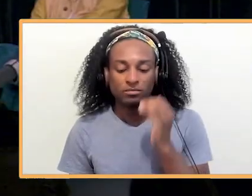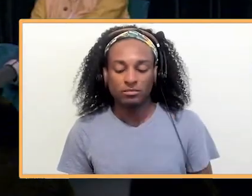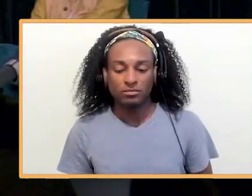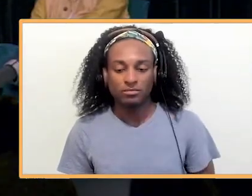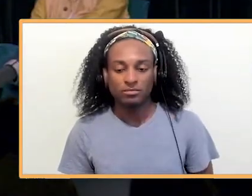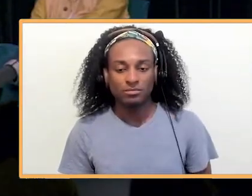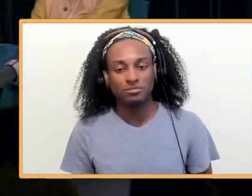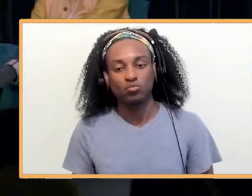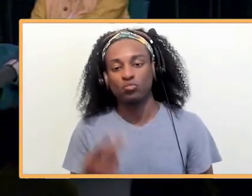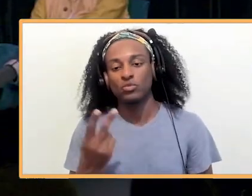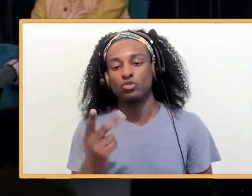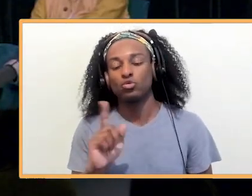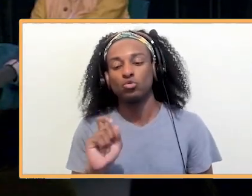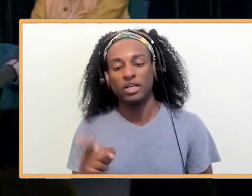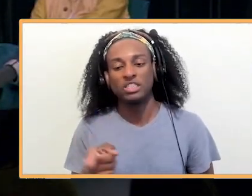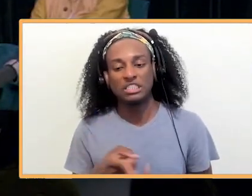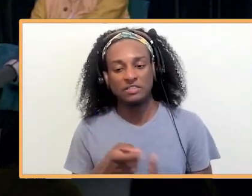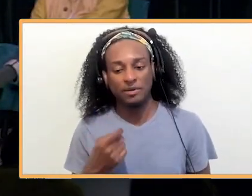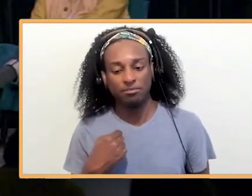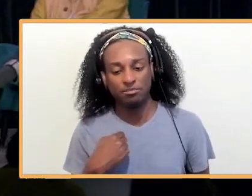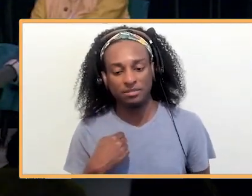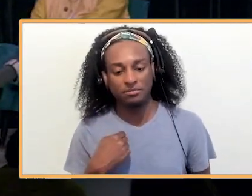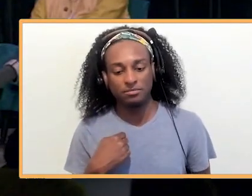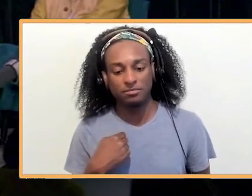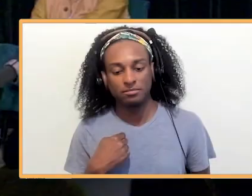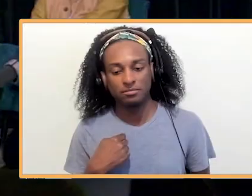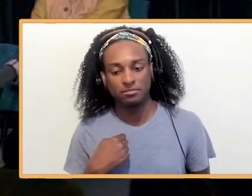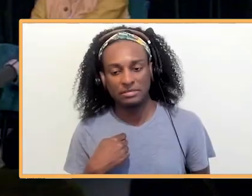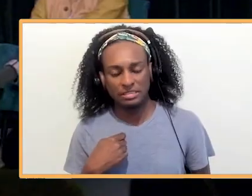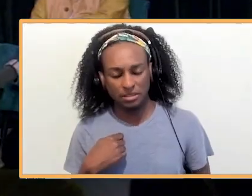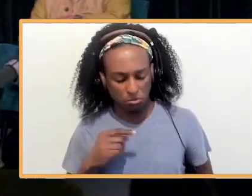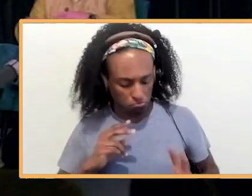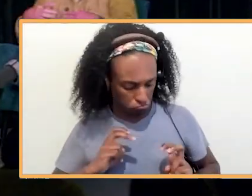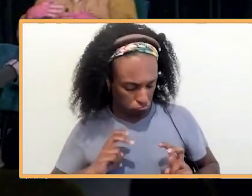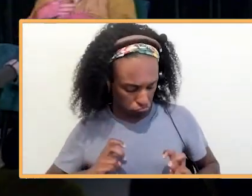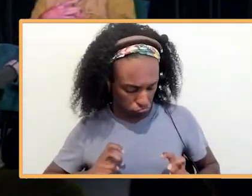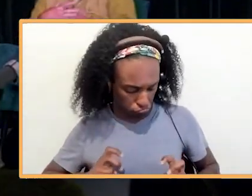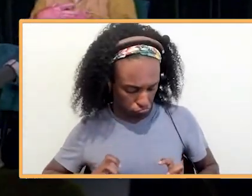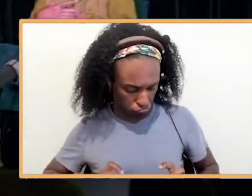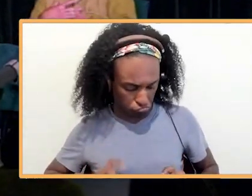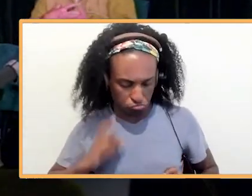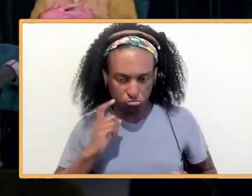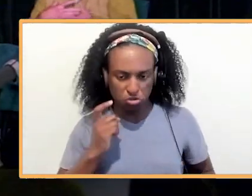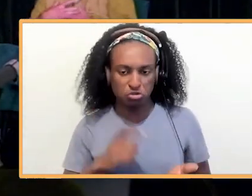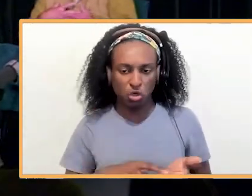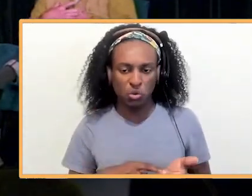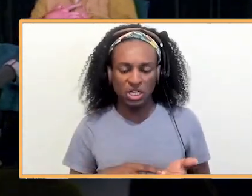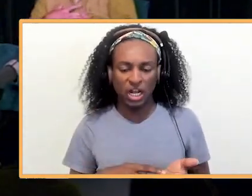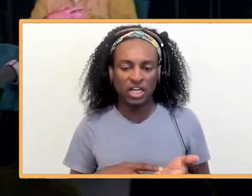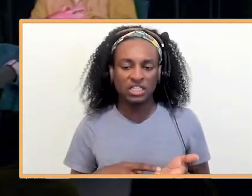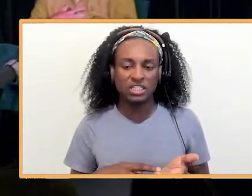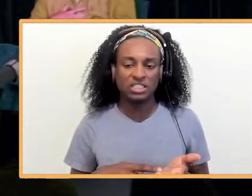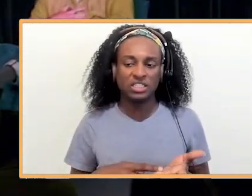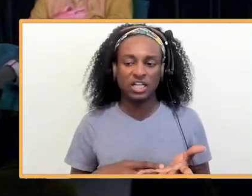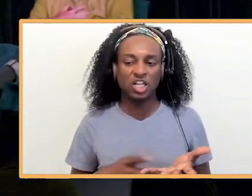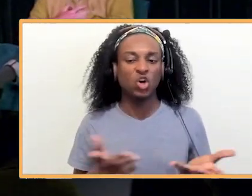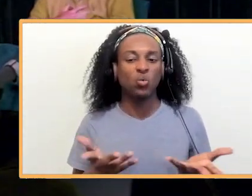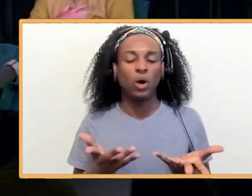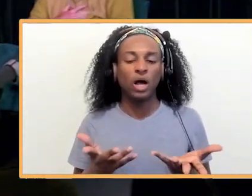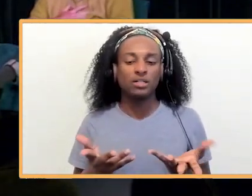where does the ache of lack live in my body? Mm-hmm. I'm really getting familiar with